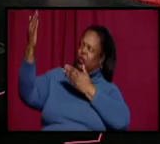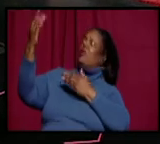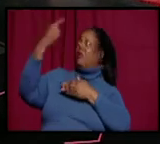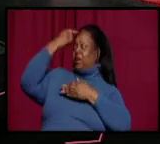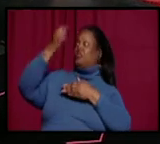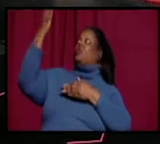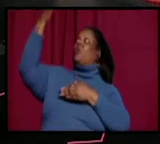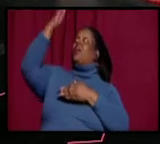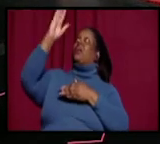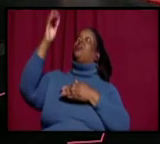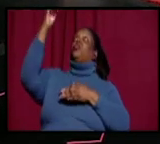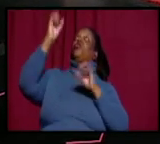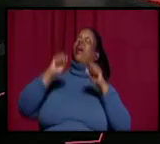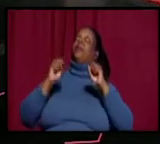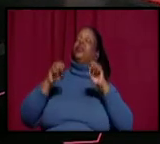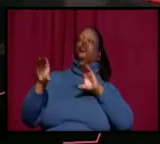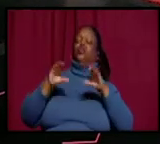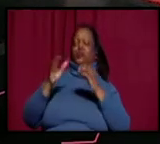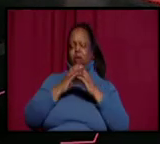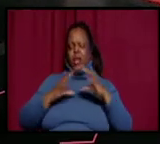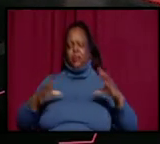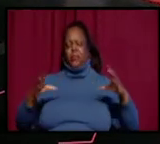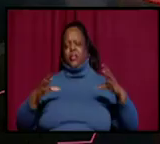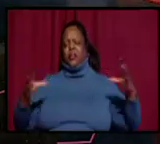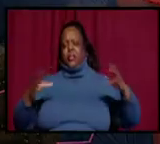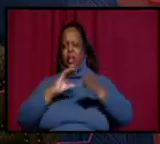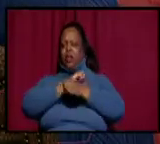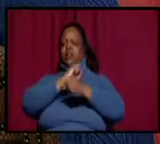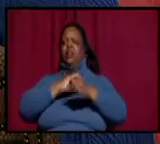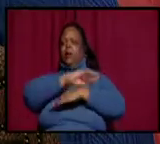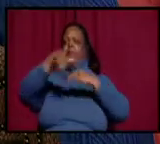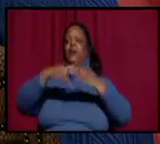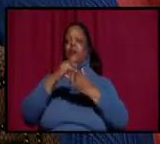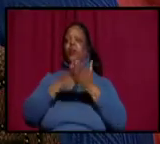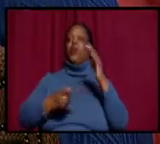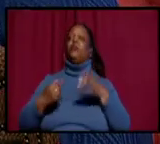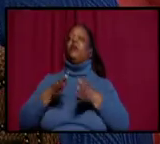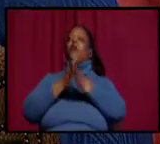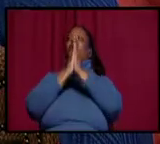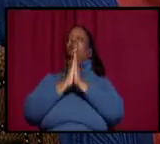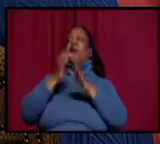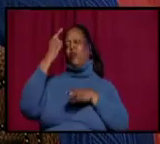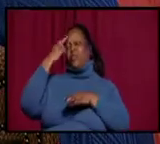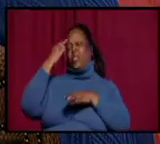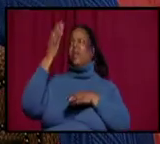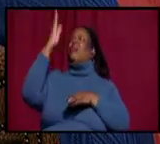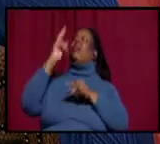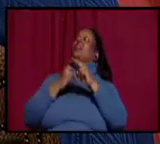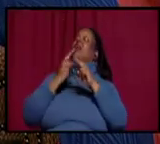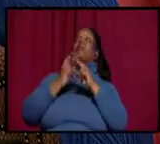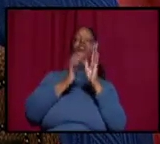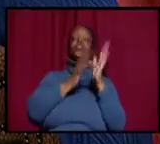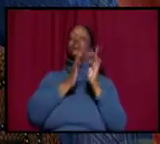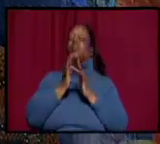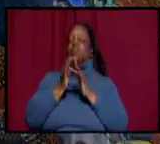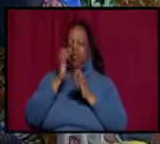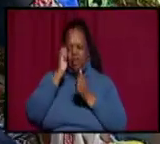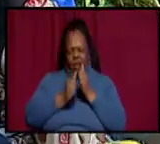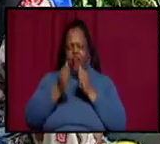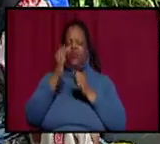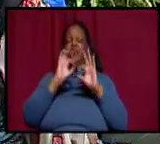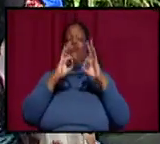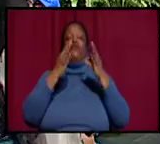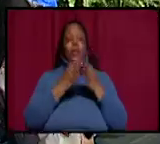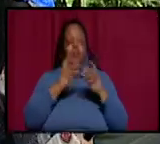you're God, and you're able to do exceeding and abundant above what we ask or think. God, in the name of Jesus, every